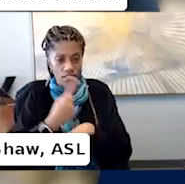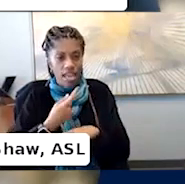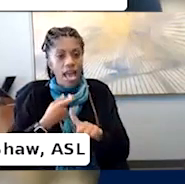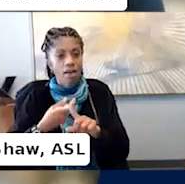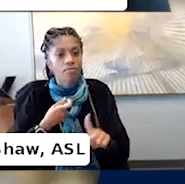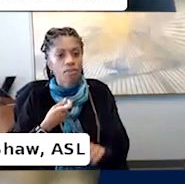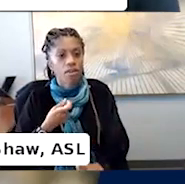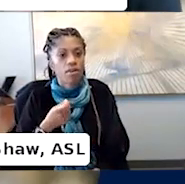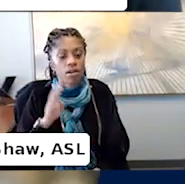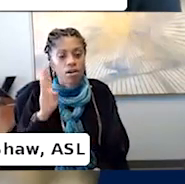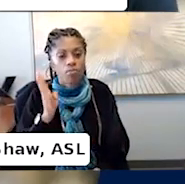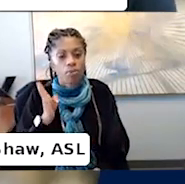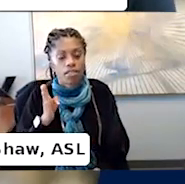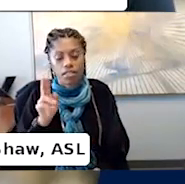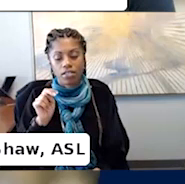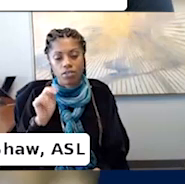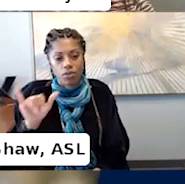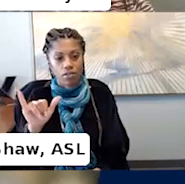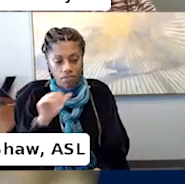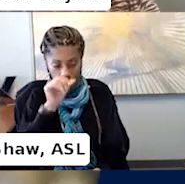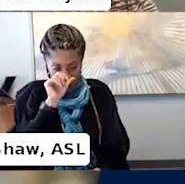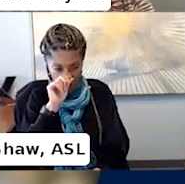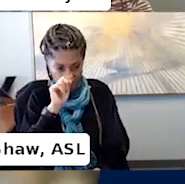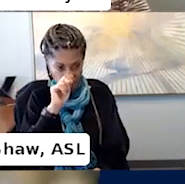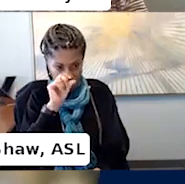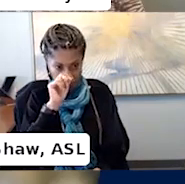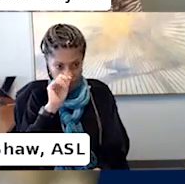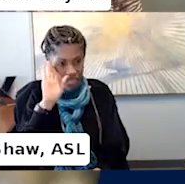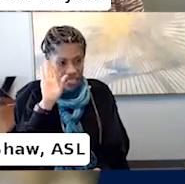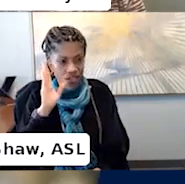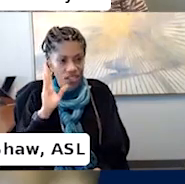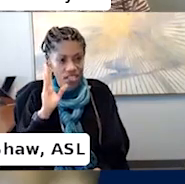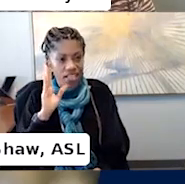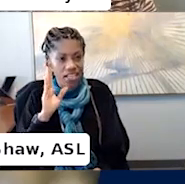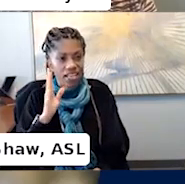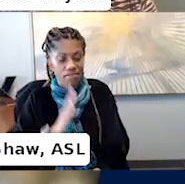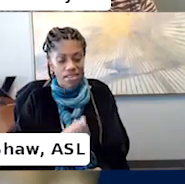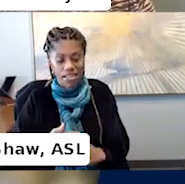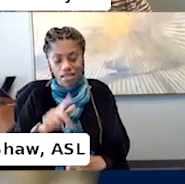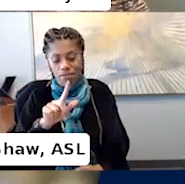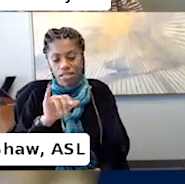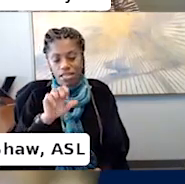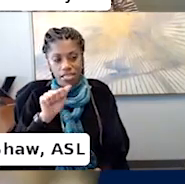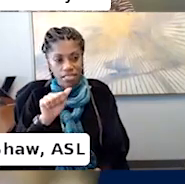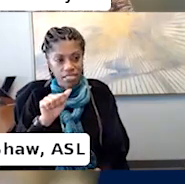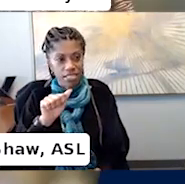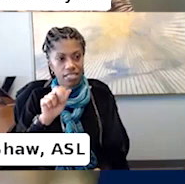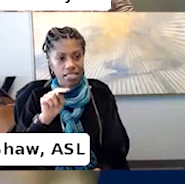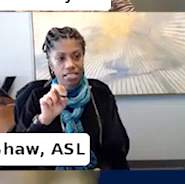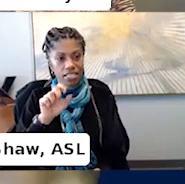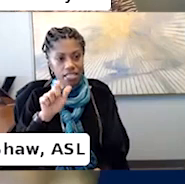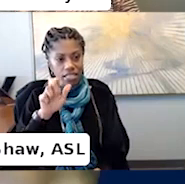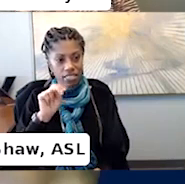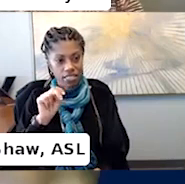Lisa Nelson-Haynes. Thank you, Caitlin. Hello, everyone. Yes, I'm Lisa Nelson-Haynes. I'm Chief Program Officer